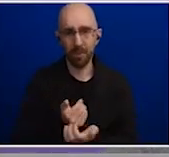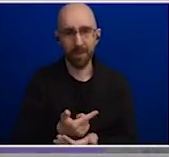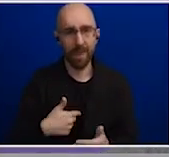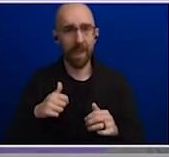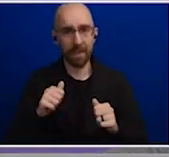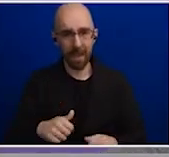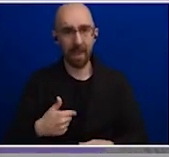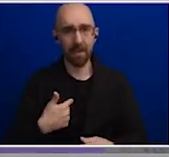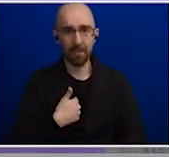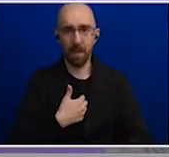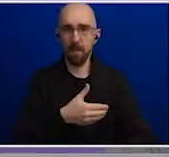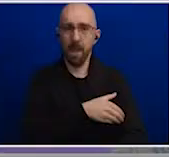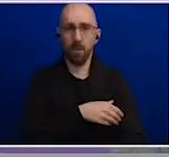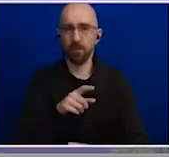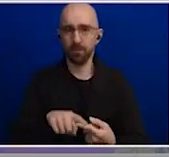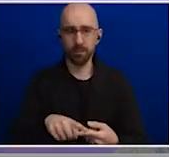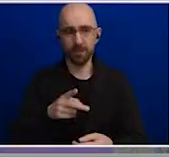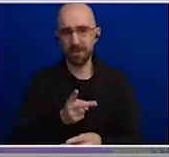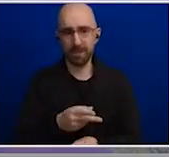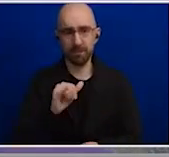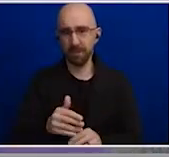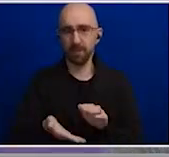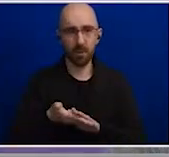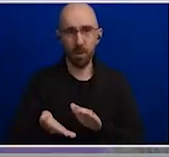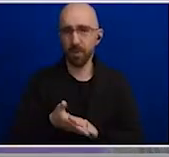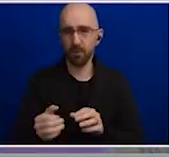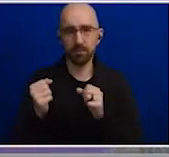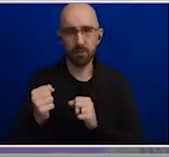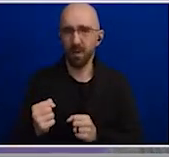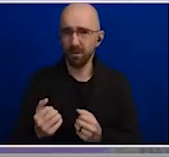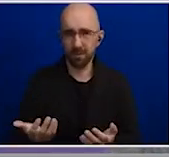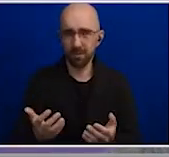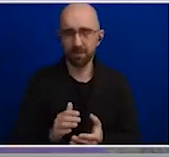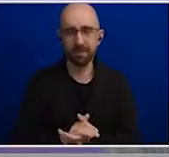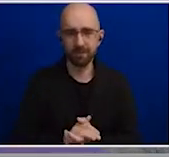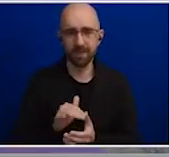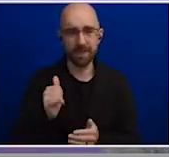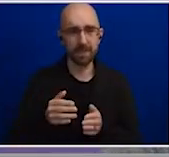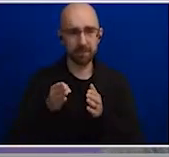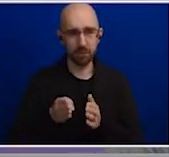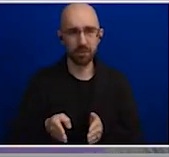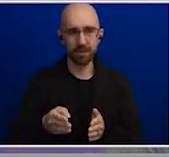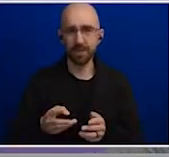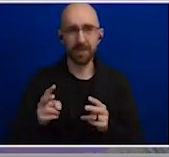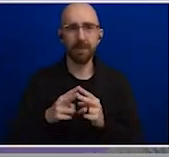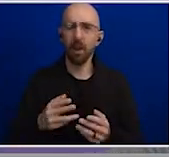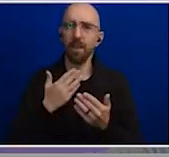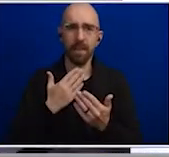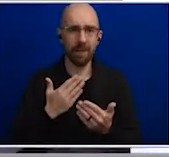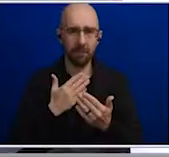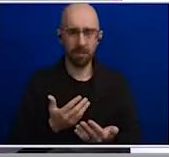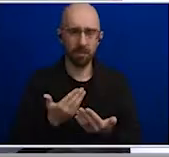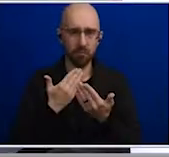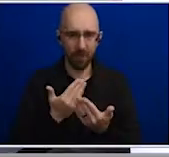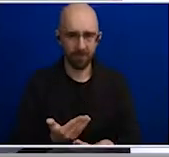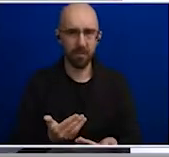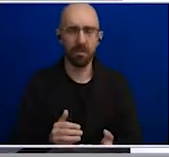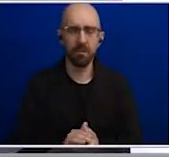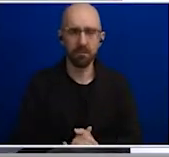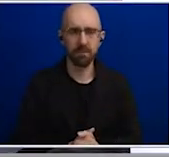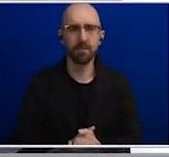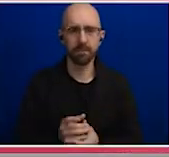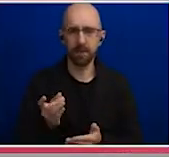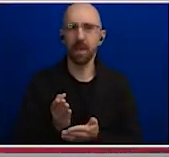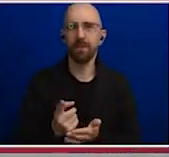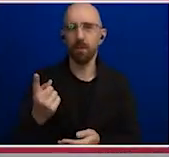to, keep this going strong, this person. I'm just very thankful, very grateful. We have some questions from our viewers coming